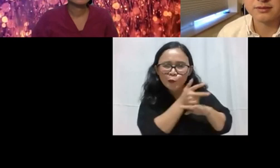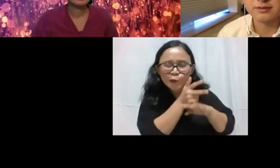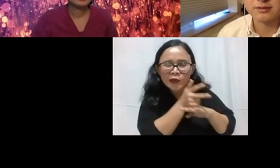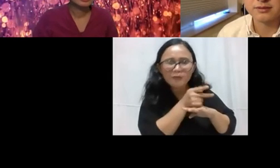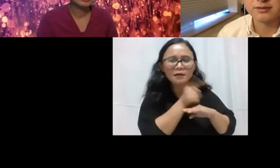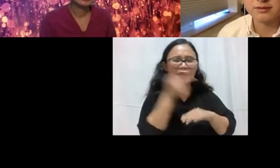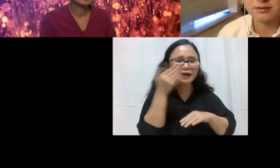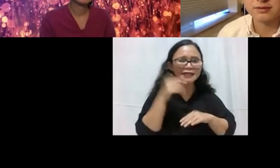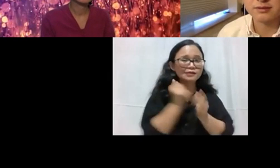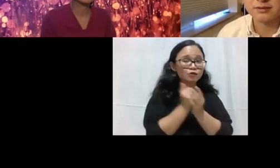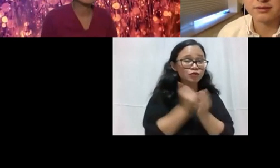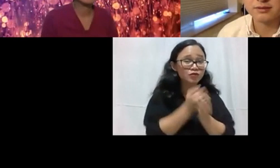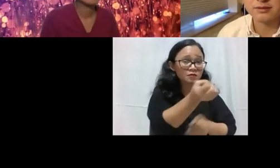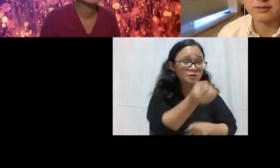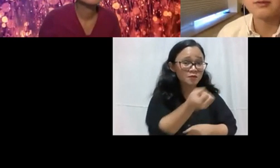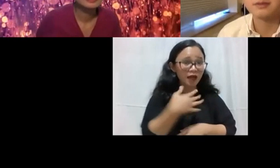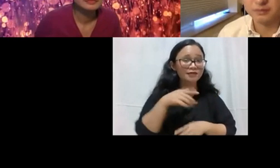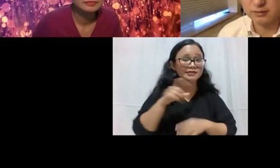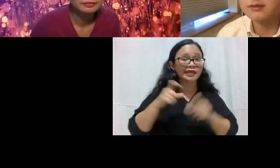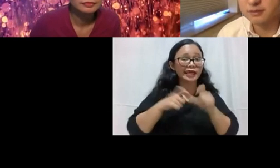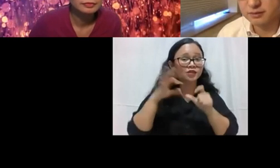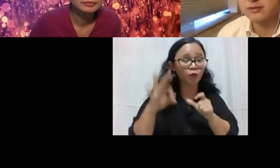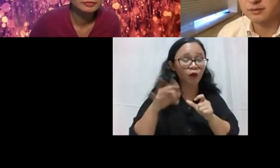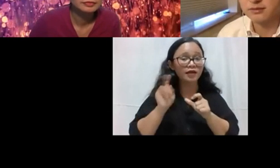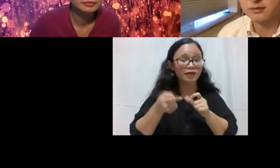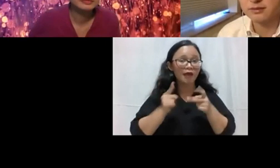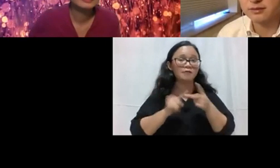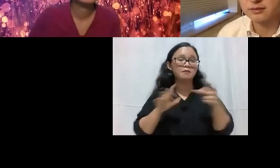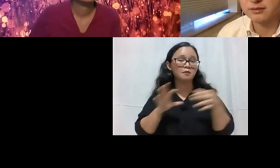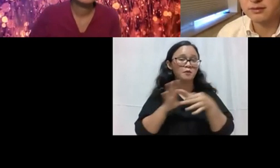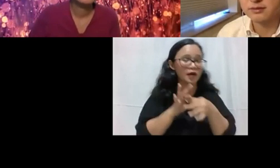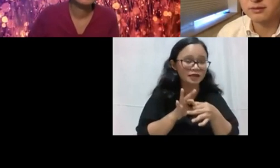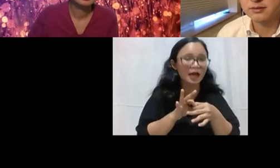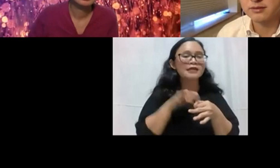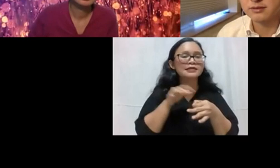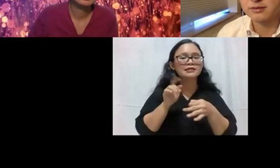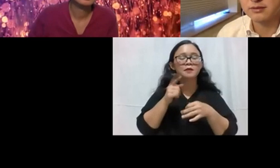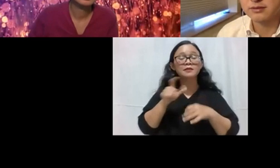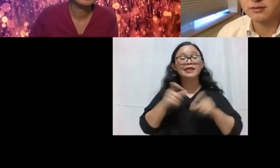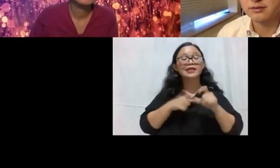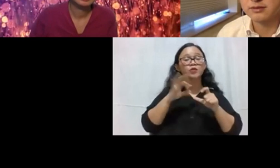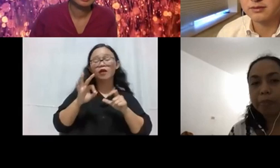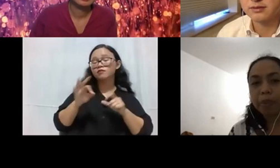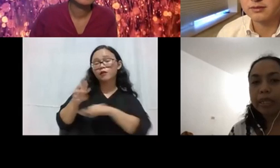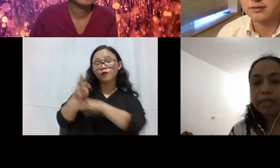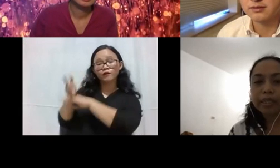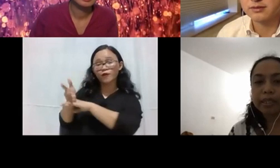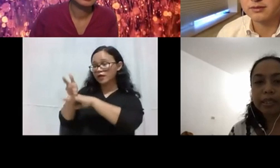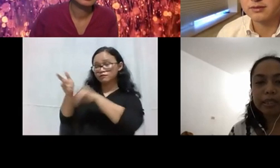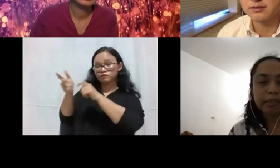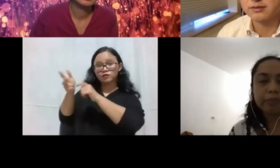and non-government organizations who wants to promote their rights and